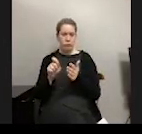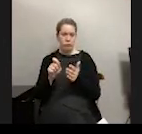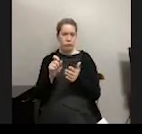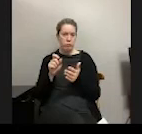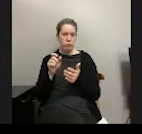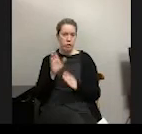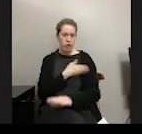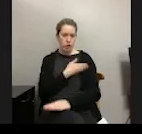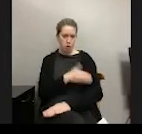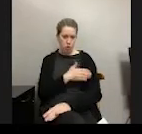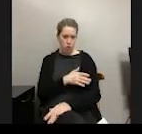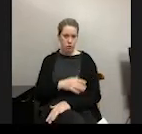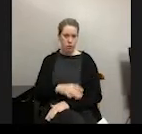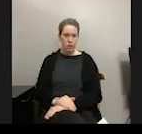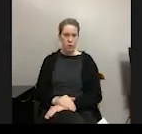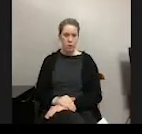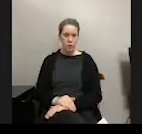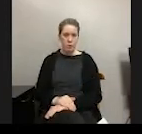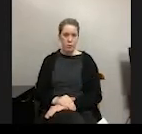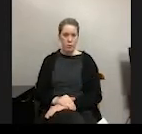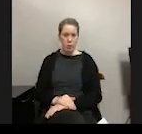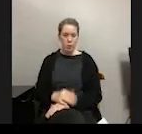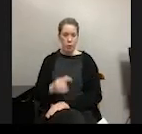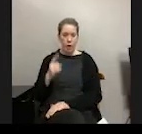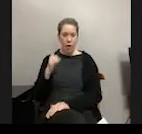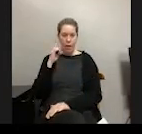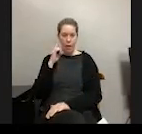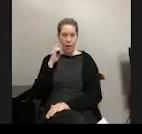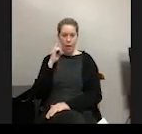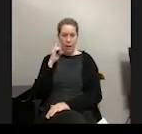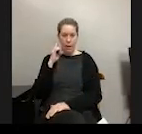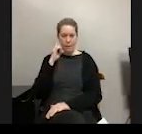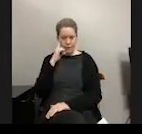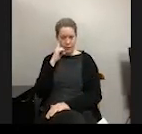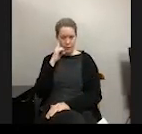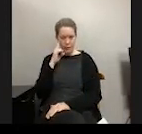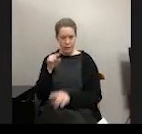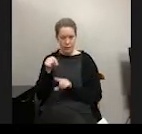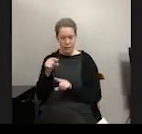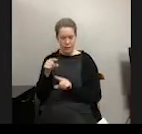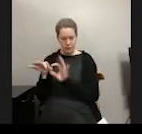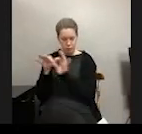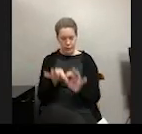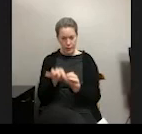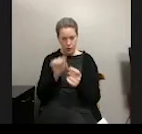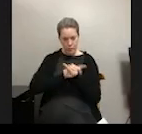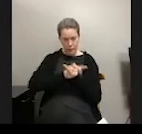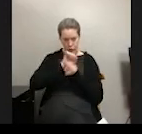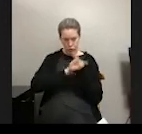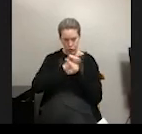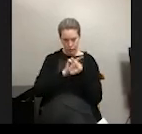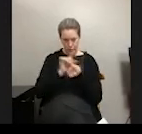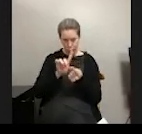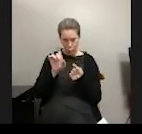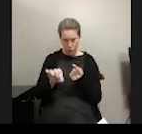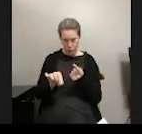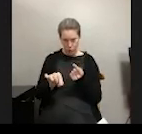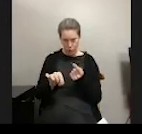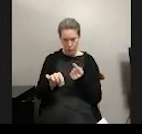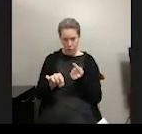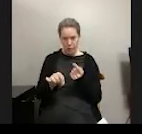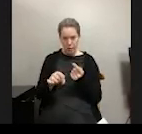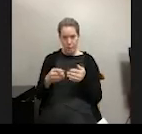is positioned to finding and identifying opportunities for mentorship. So either within the public art strategy itself,